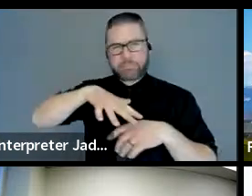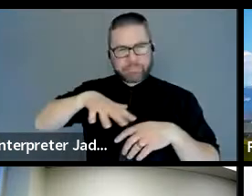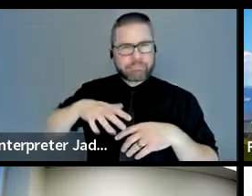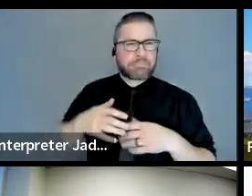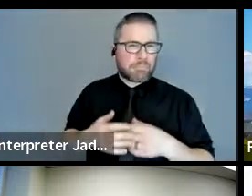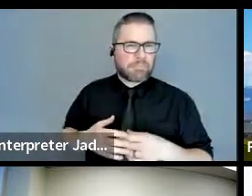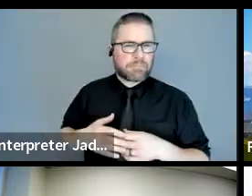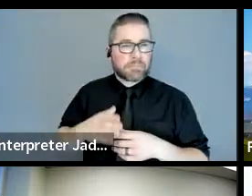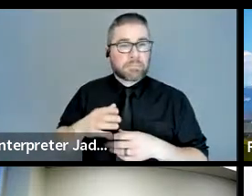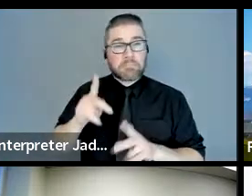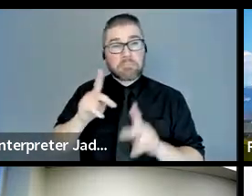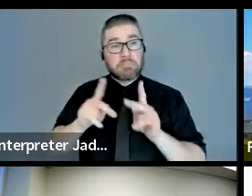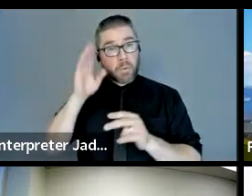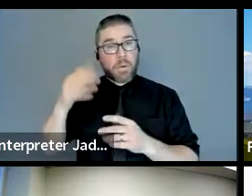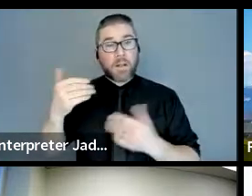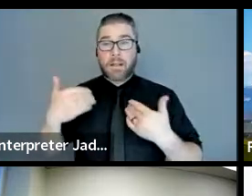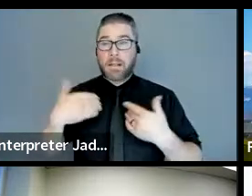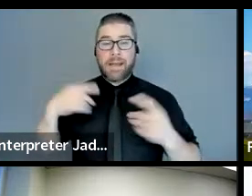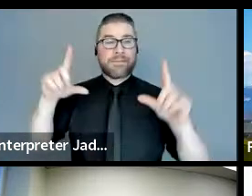signage and other